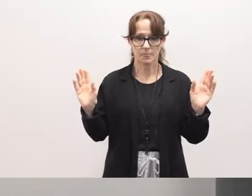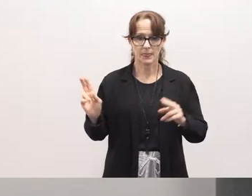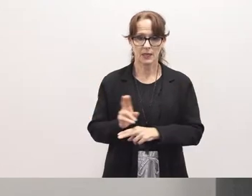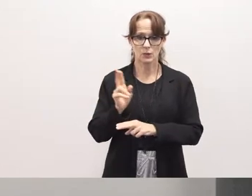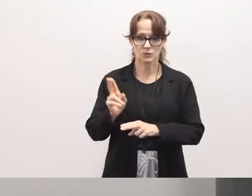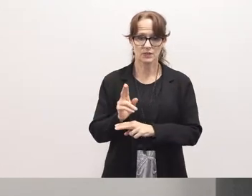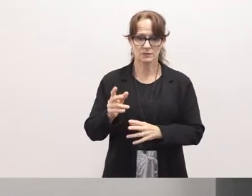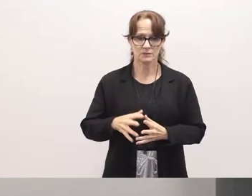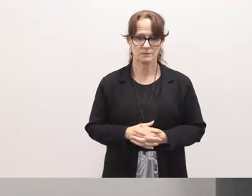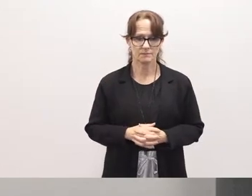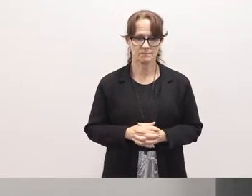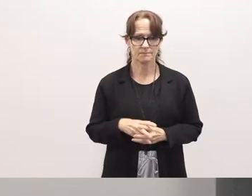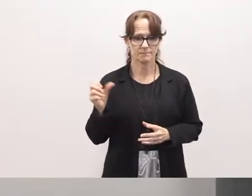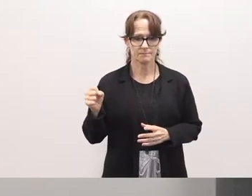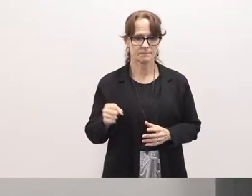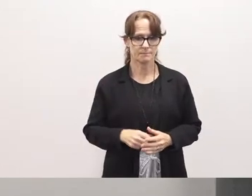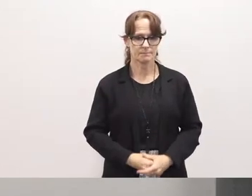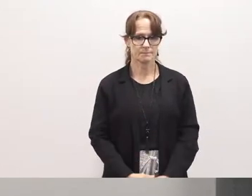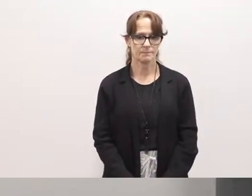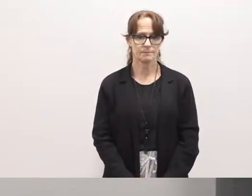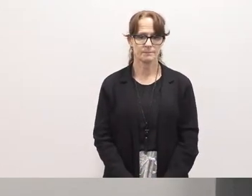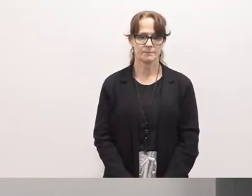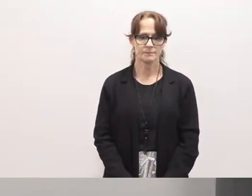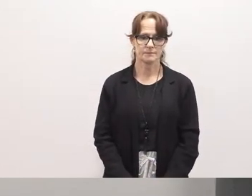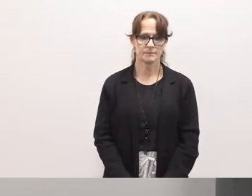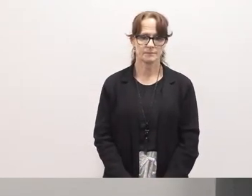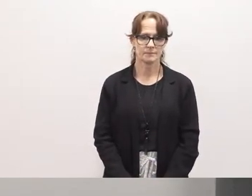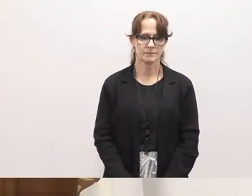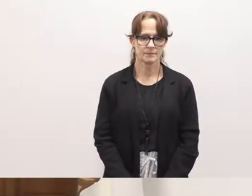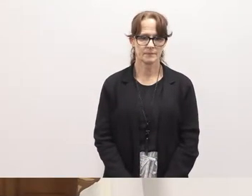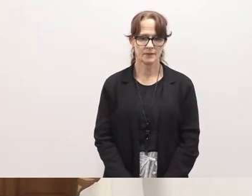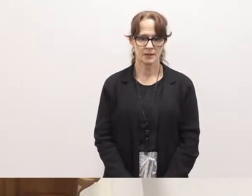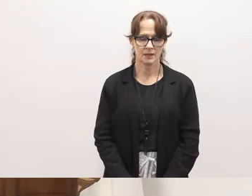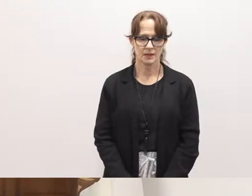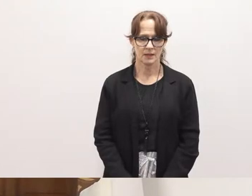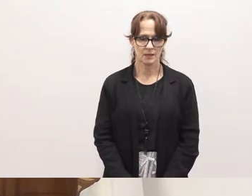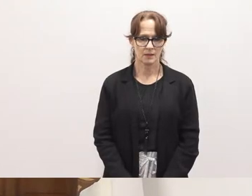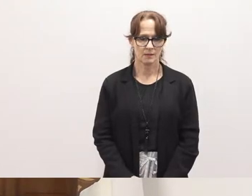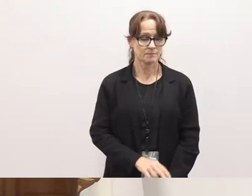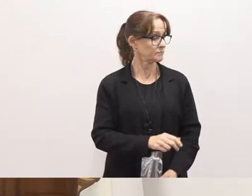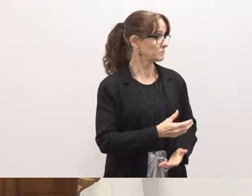usage. Yeah. Yes. Thank you. So. Okay. Do we have any other